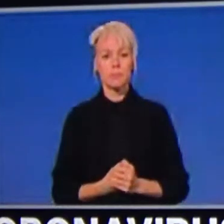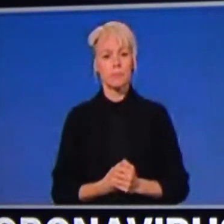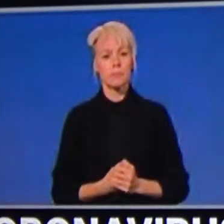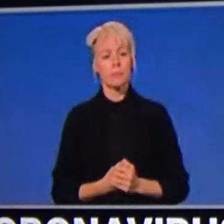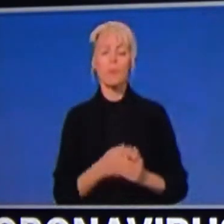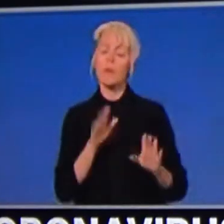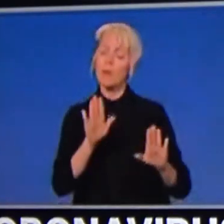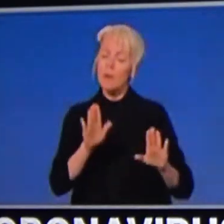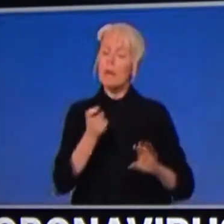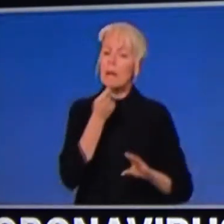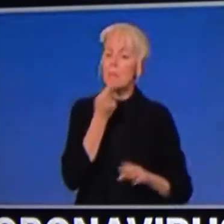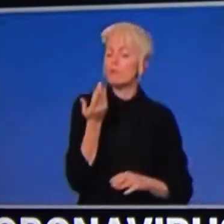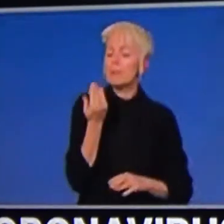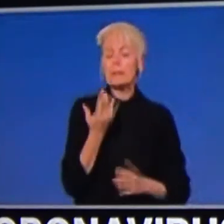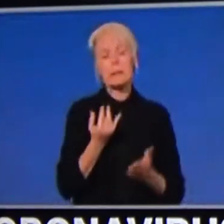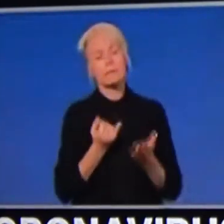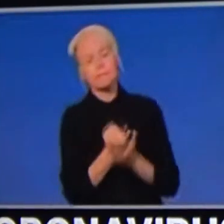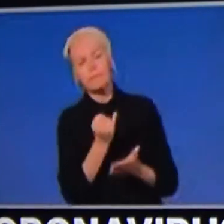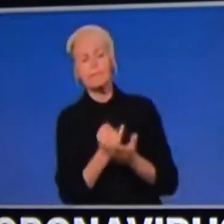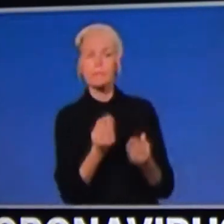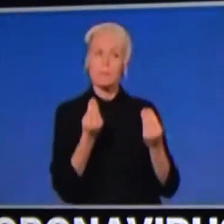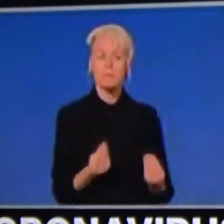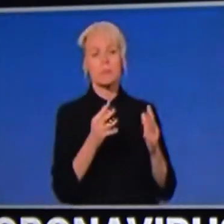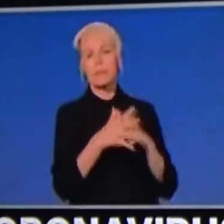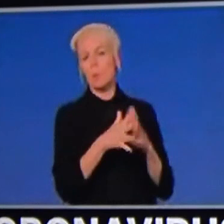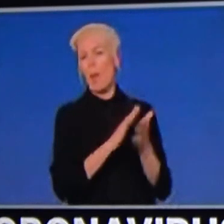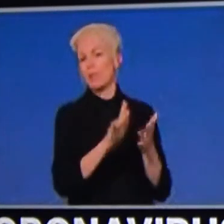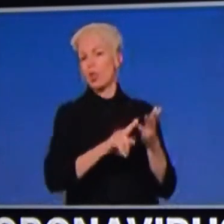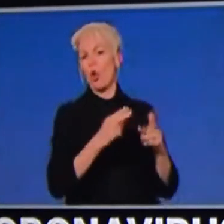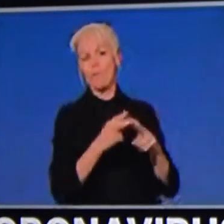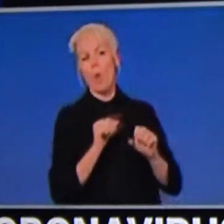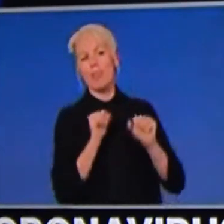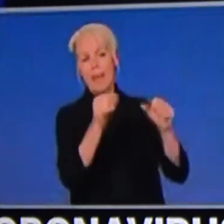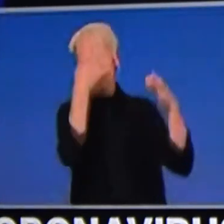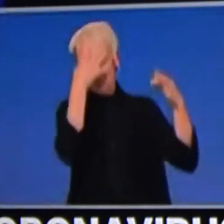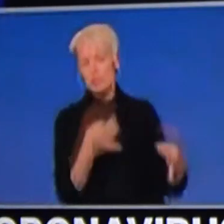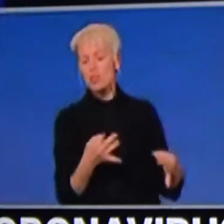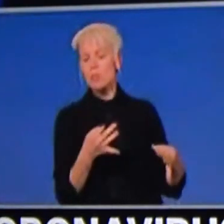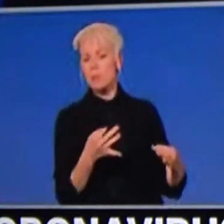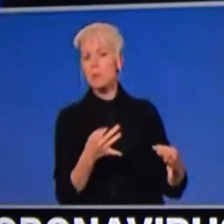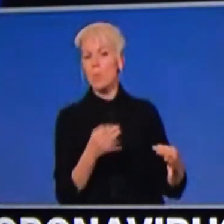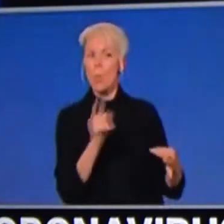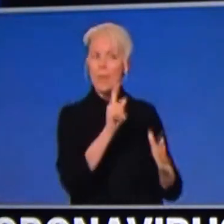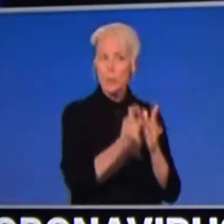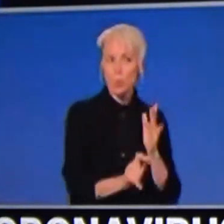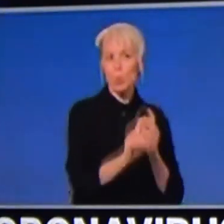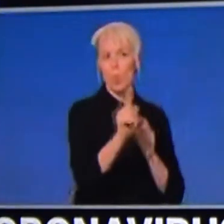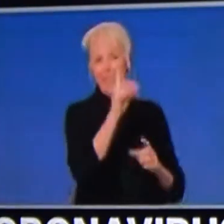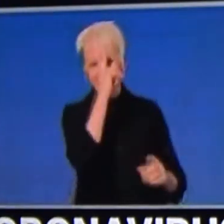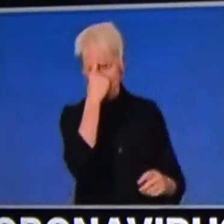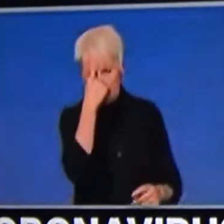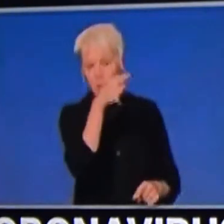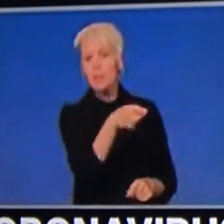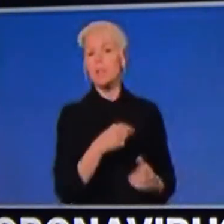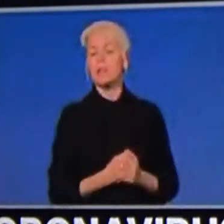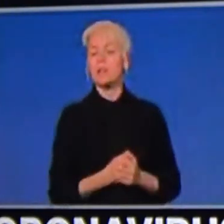my criticisms of the WHO, as have many other leaders, and I think they're very valid criticisms. We've got to remember